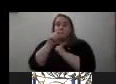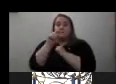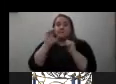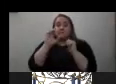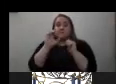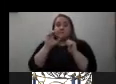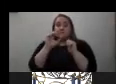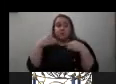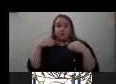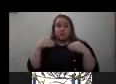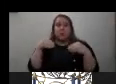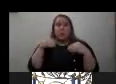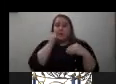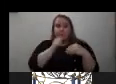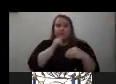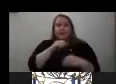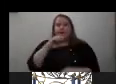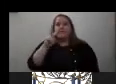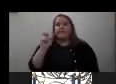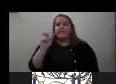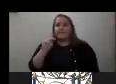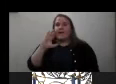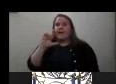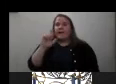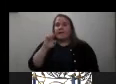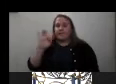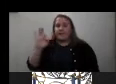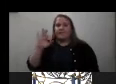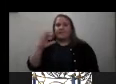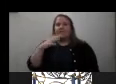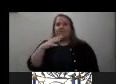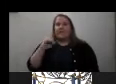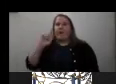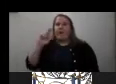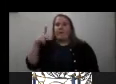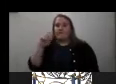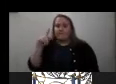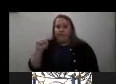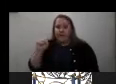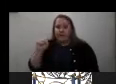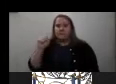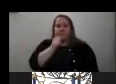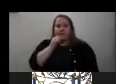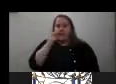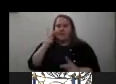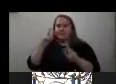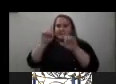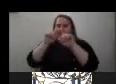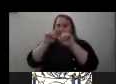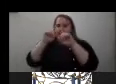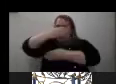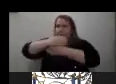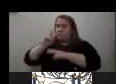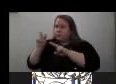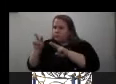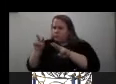famous Van Cleef & Arpels jewelry store, and got to see amazing jewels in the windows every day as he walked to work.